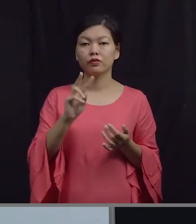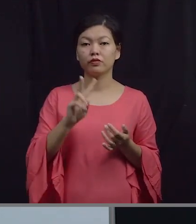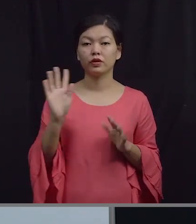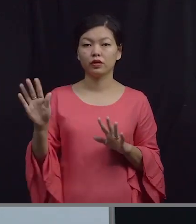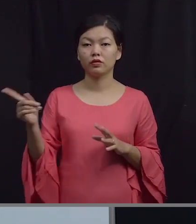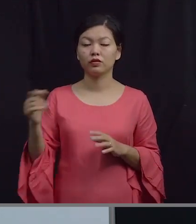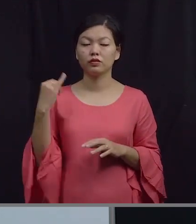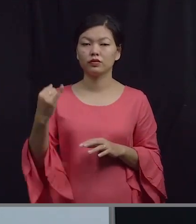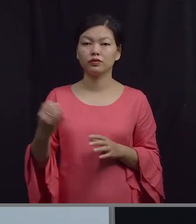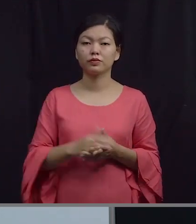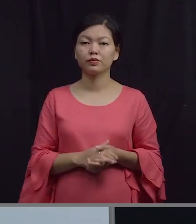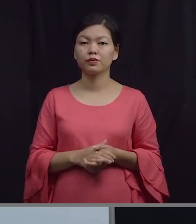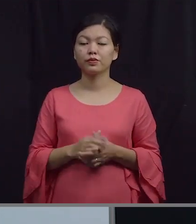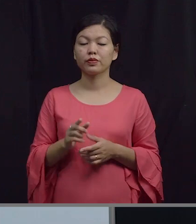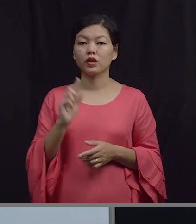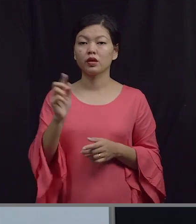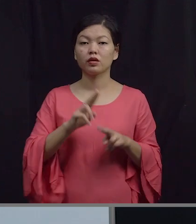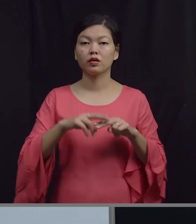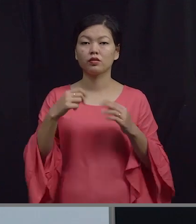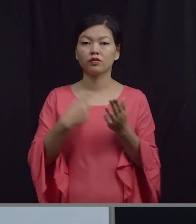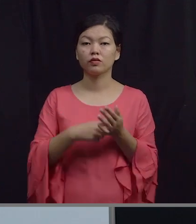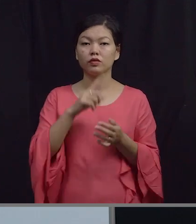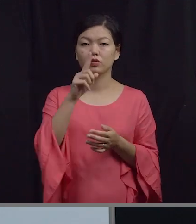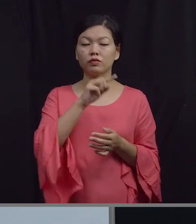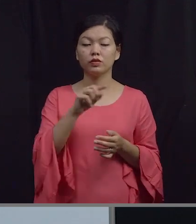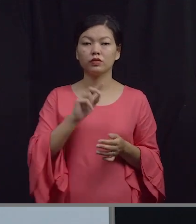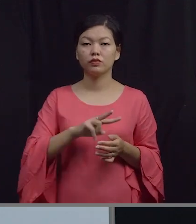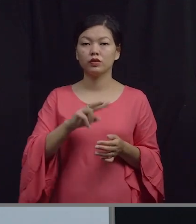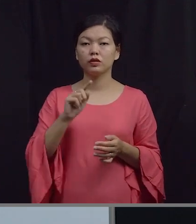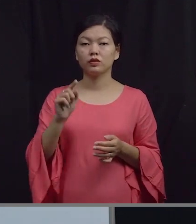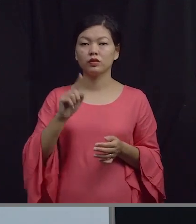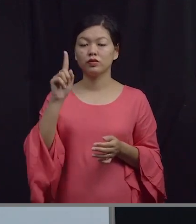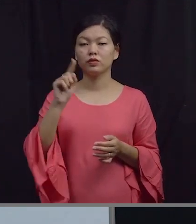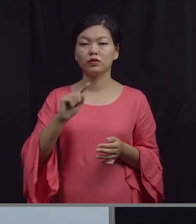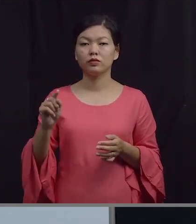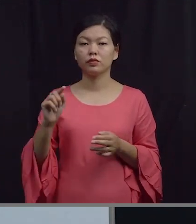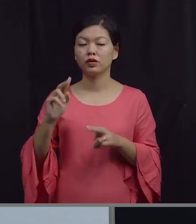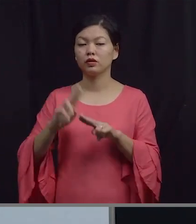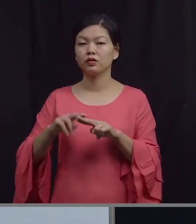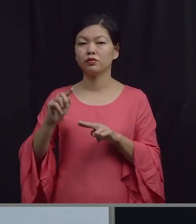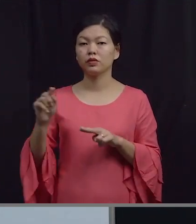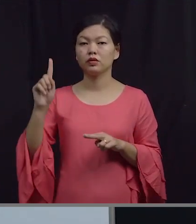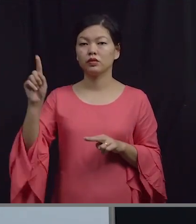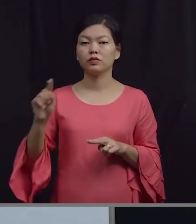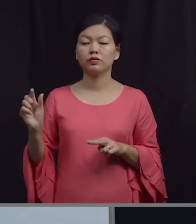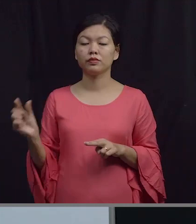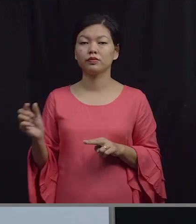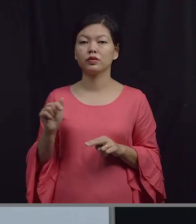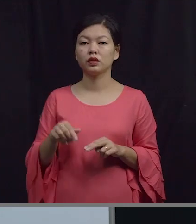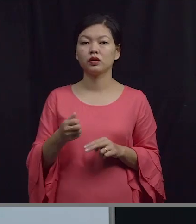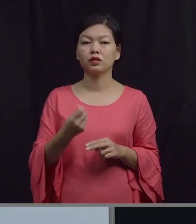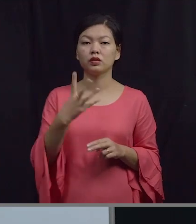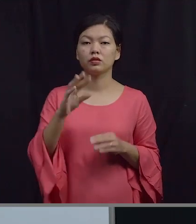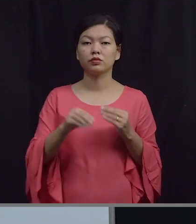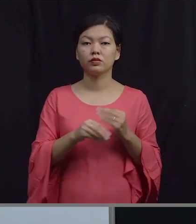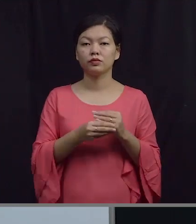So now I'll reduce the equation. 1 by v equal to 1 by f minus 1 by u. Okay, now let's put the value of 1